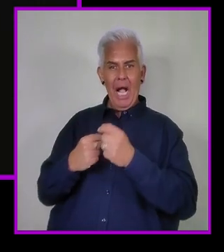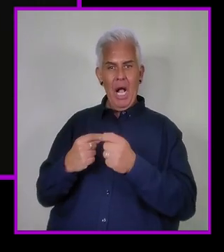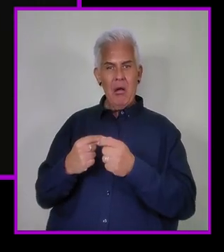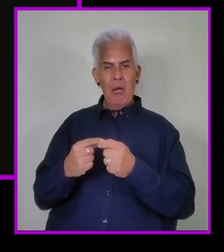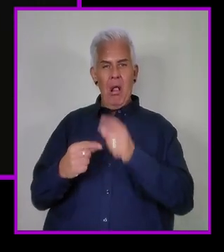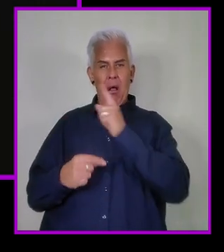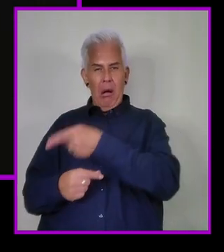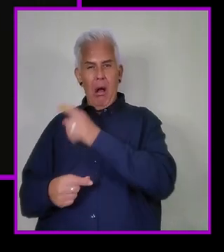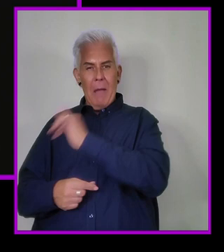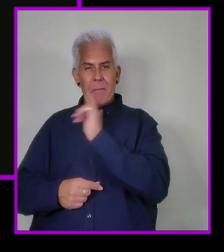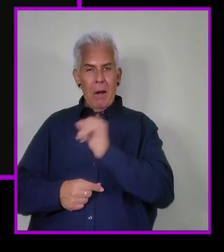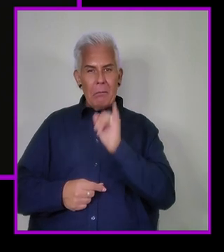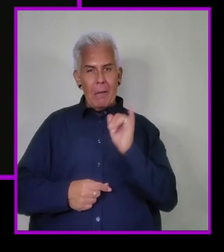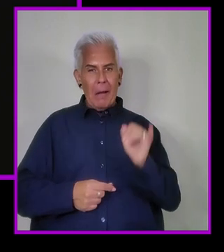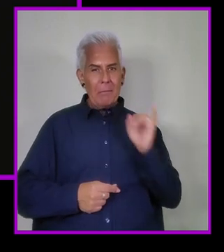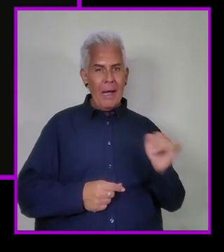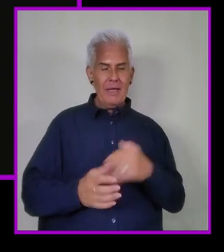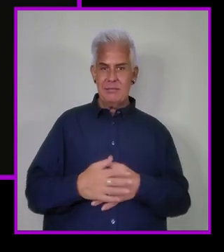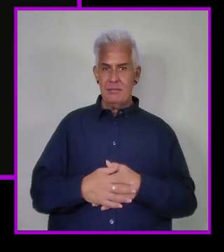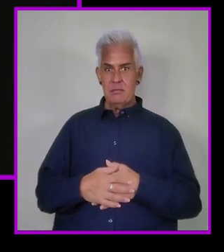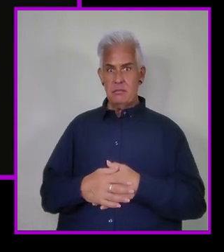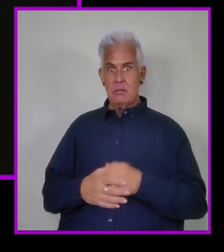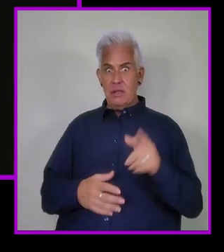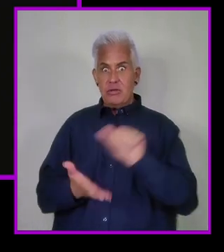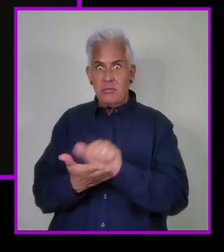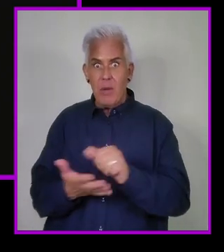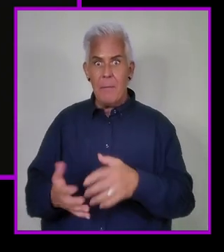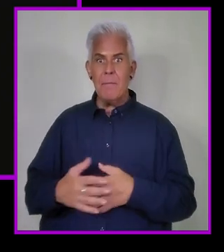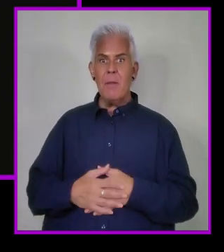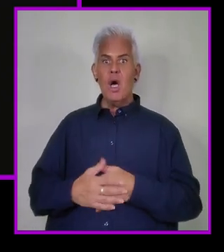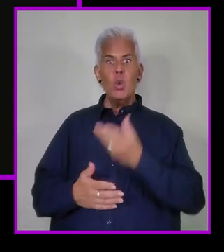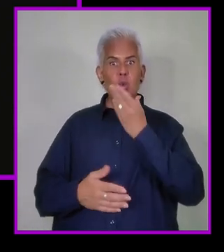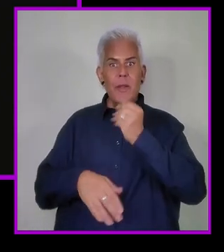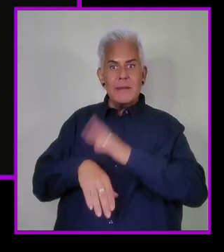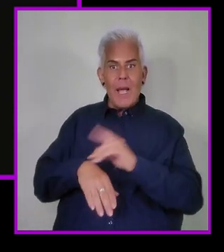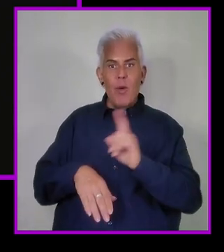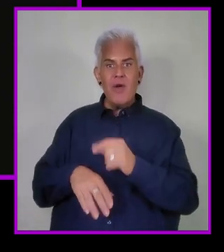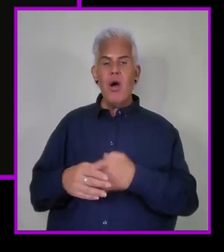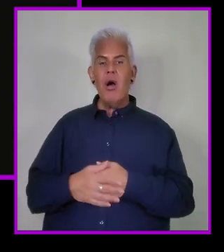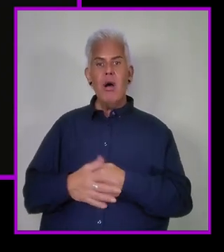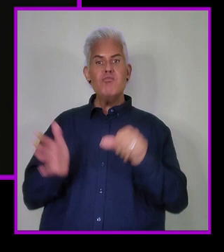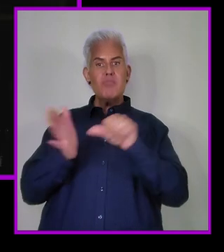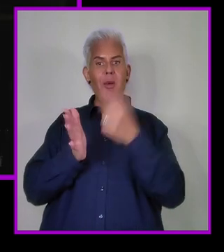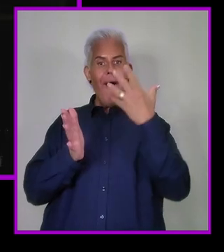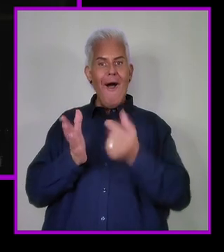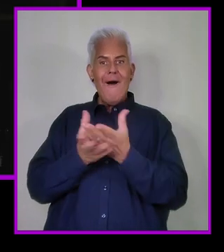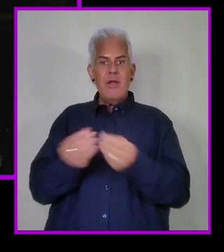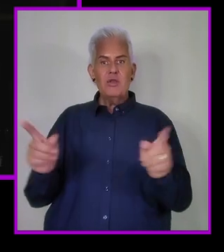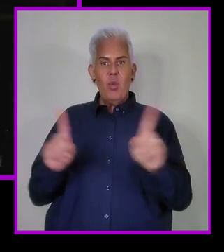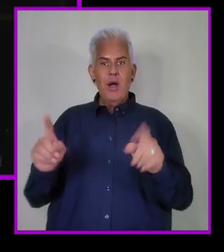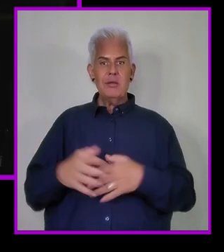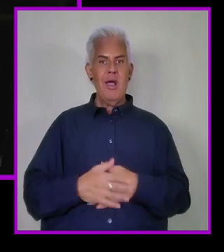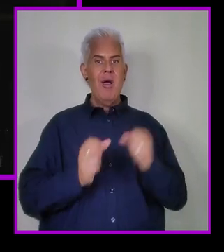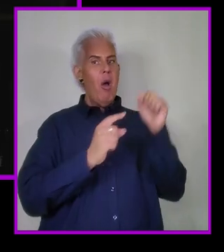oh, this is wrong and that's wrong and that's wrong. Yeah. And it's completely right, but actually use the time to go, right, how are we going to fix it? Yeah.